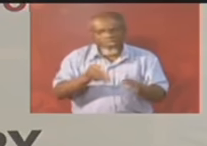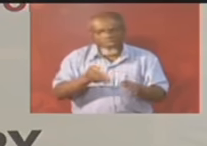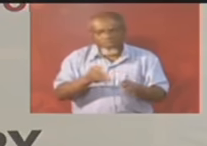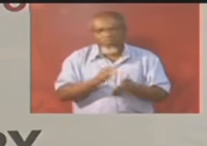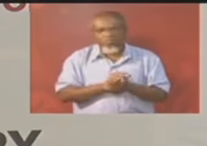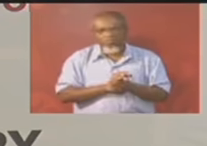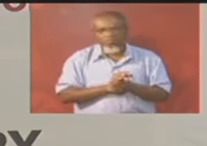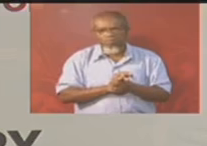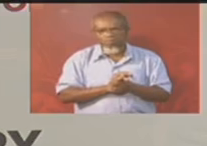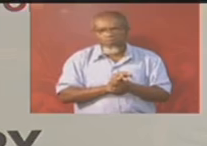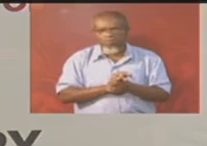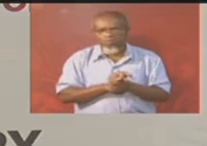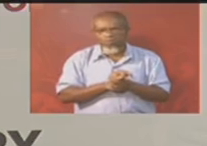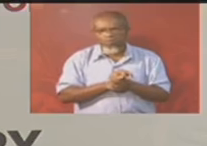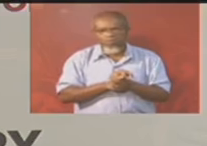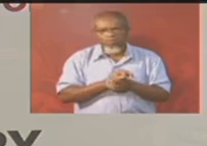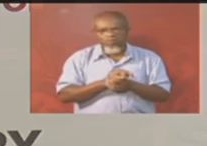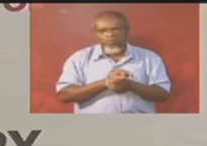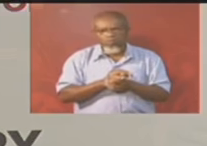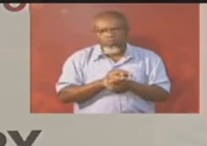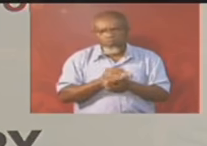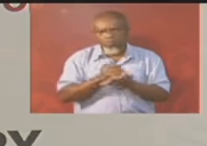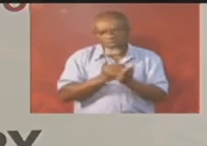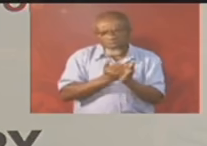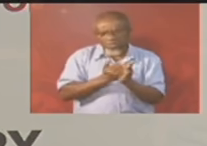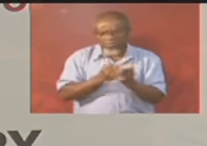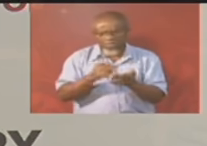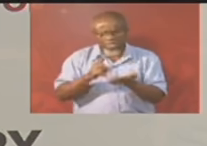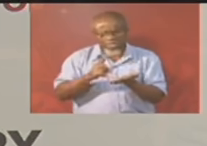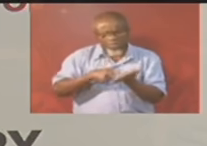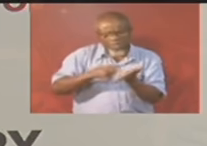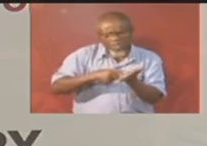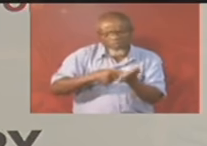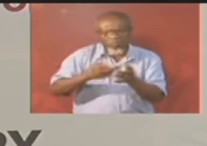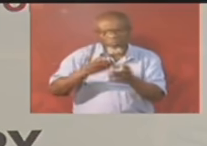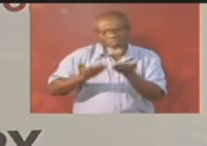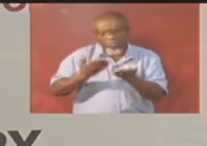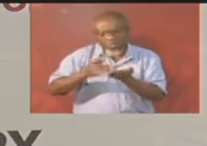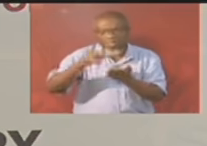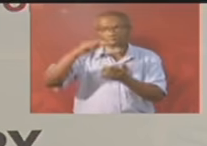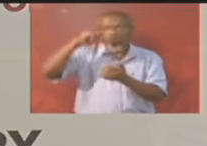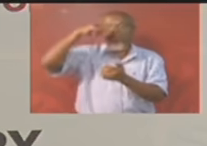swabbing of persons who may have passed under circumstances that weren't